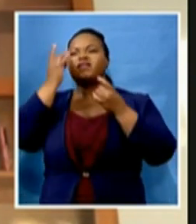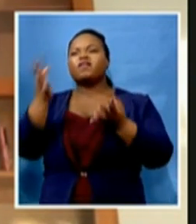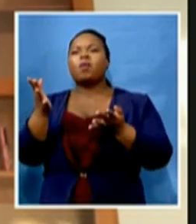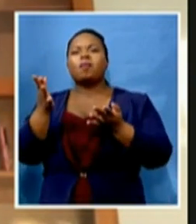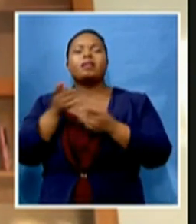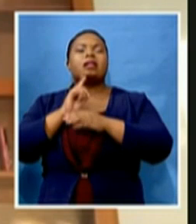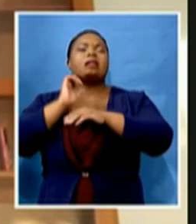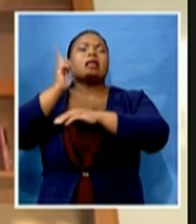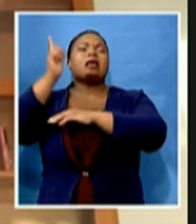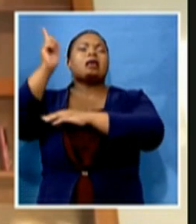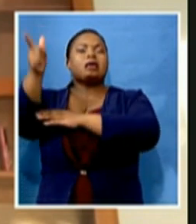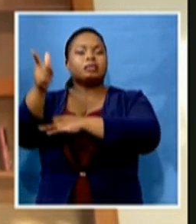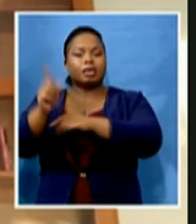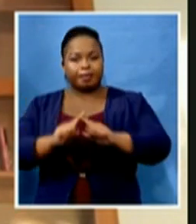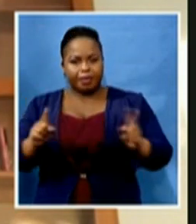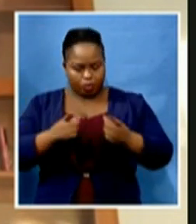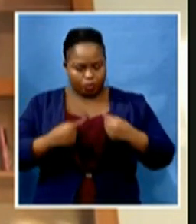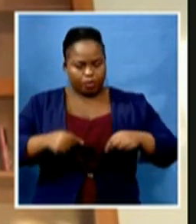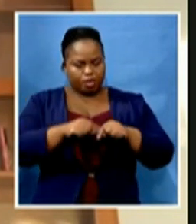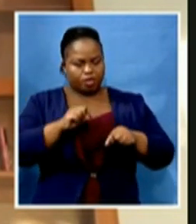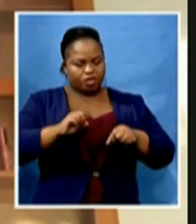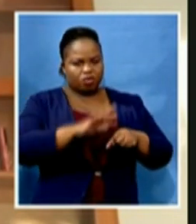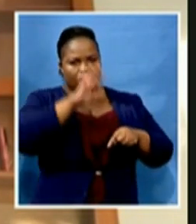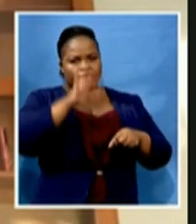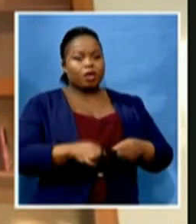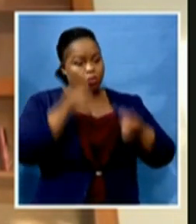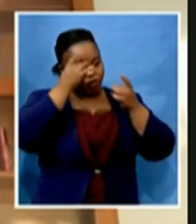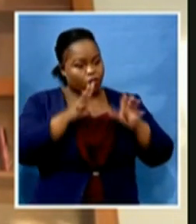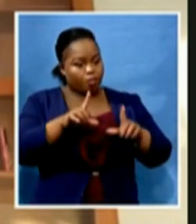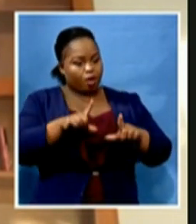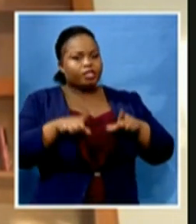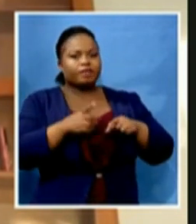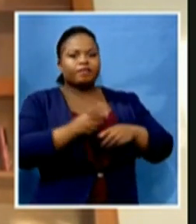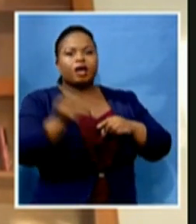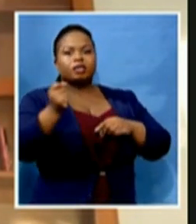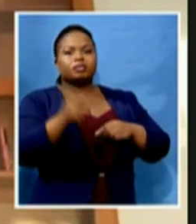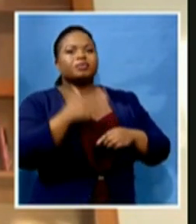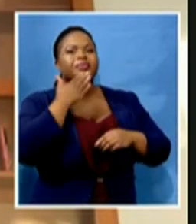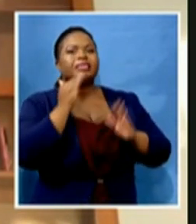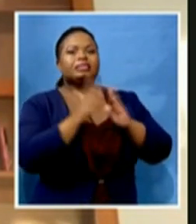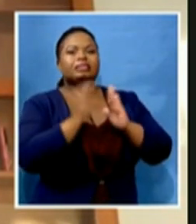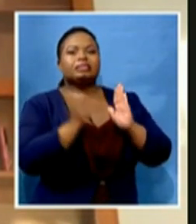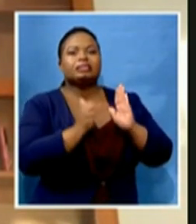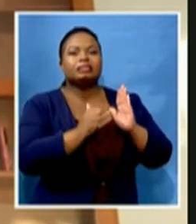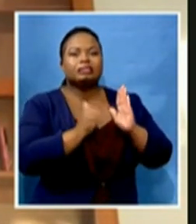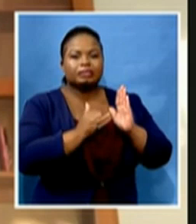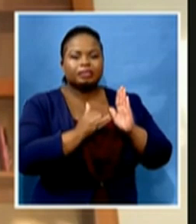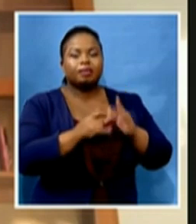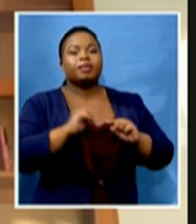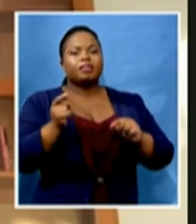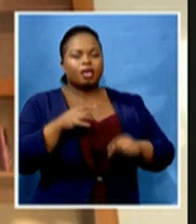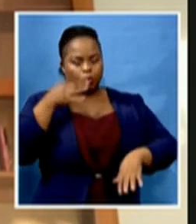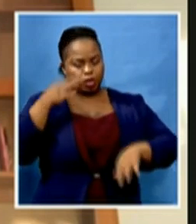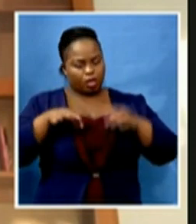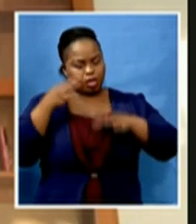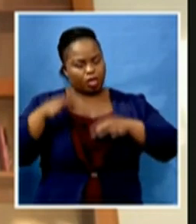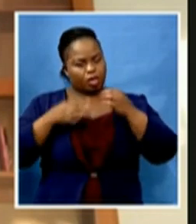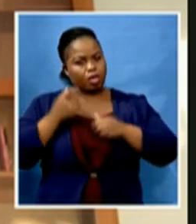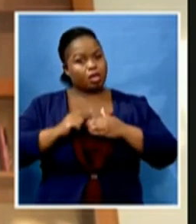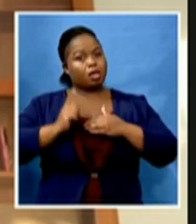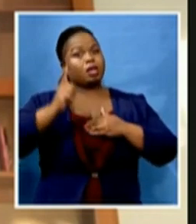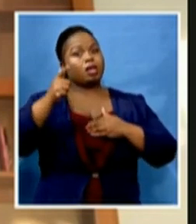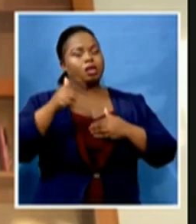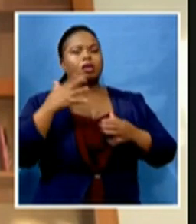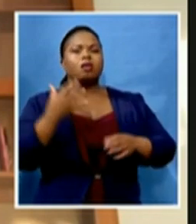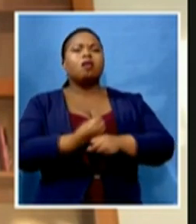decision early. But when we did the analysis afterwards, we got a good sense that there